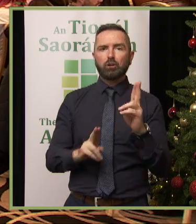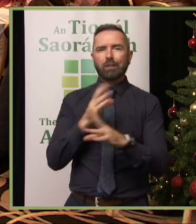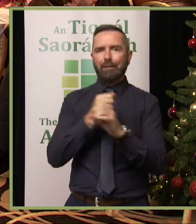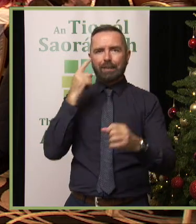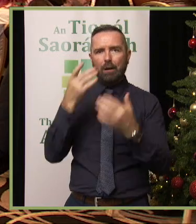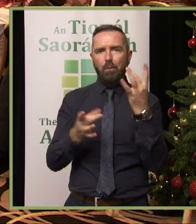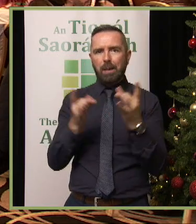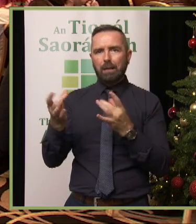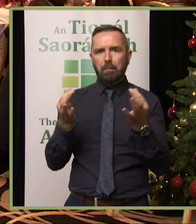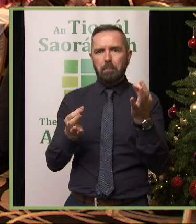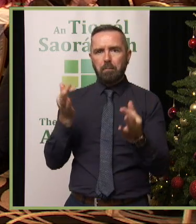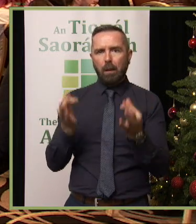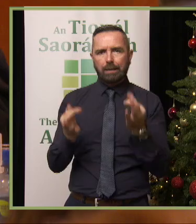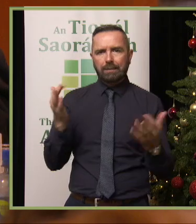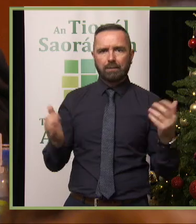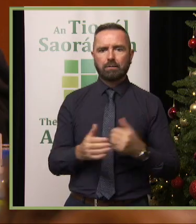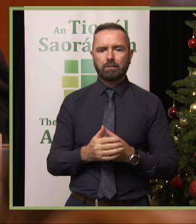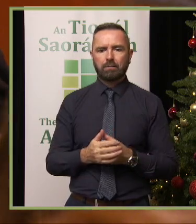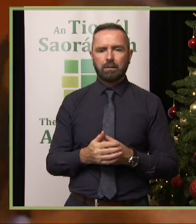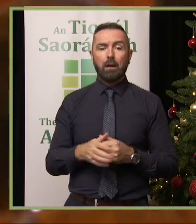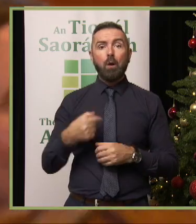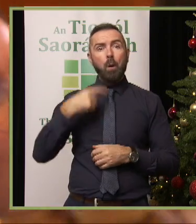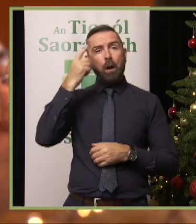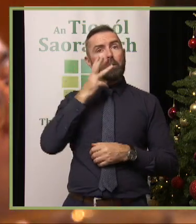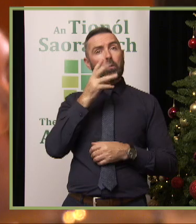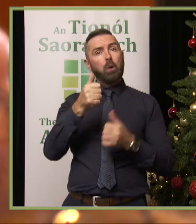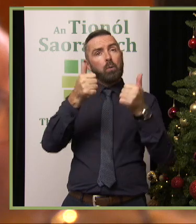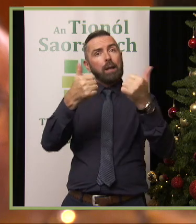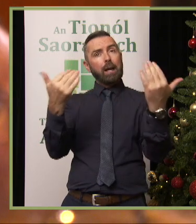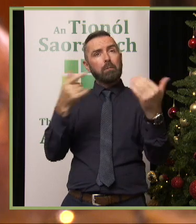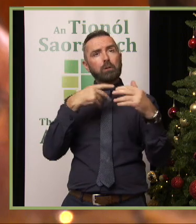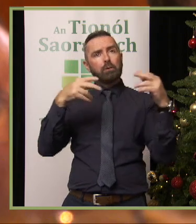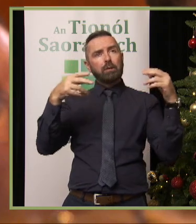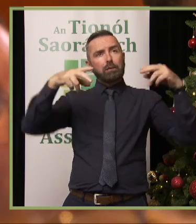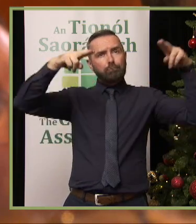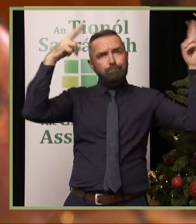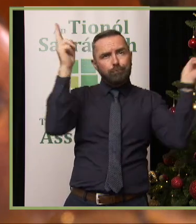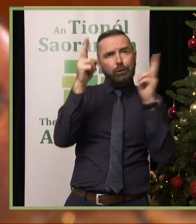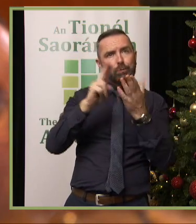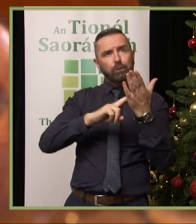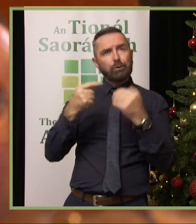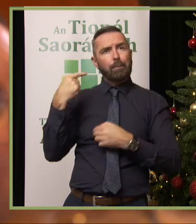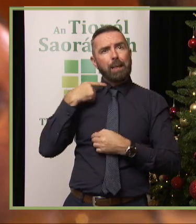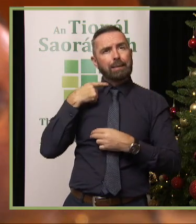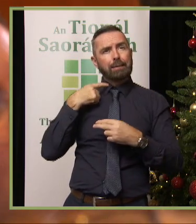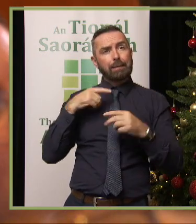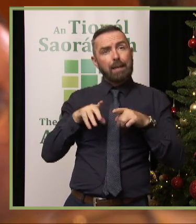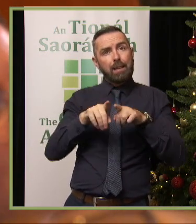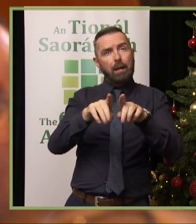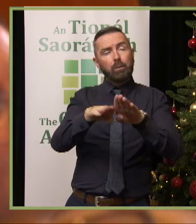Yeah, I think it's very well worded now, but I just think it says drastically reduce the use of pesticides in line with the